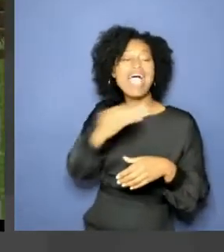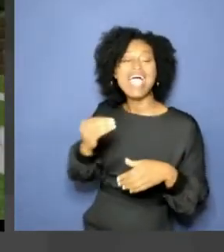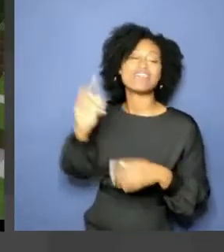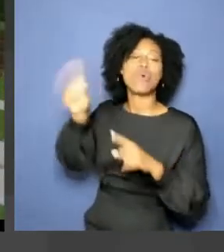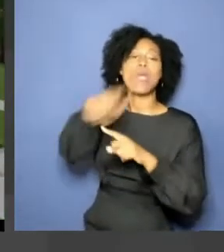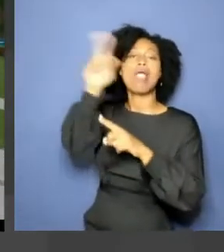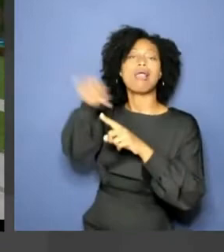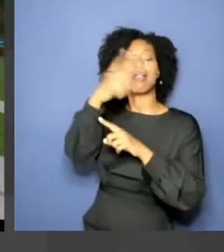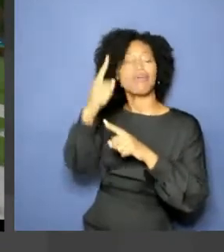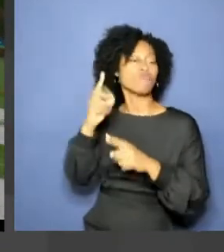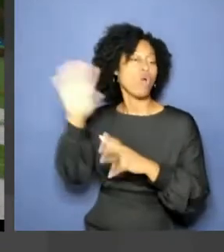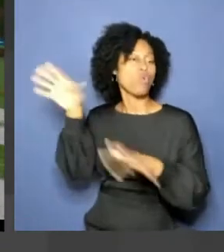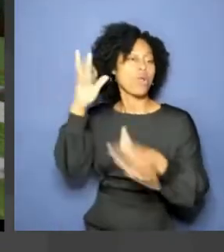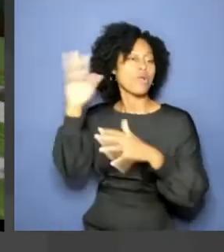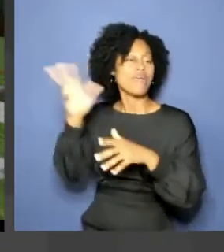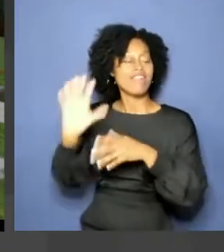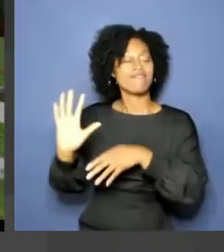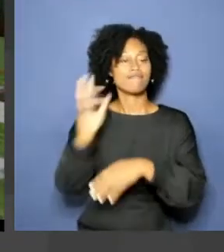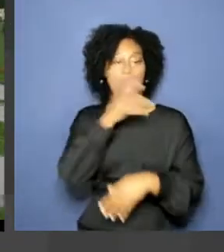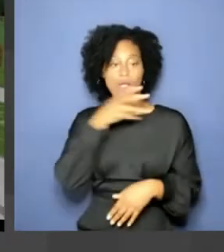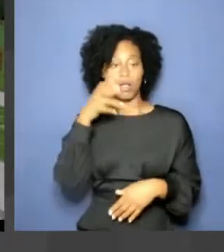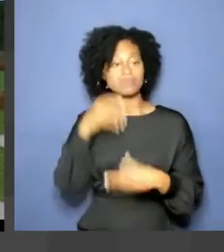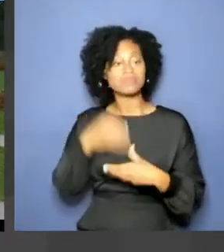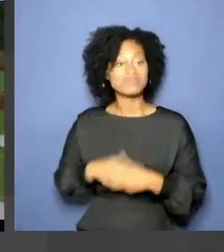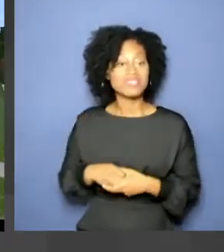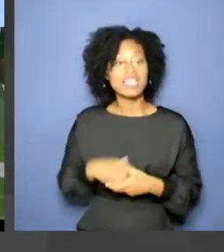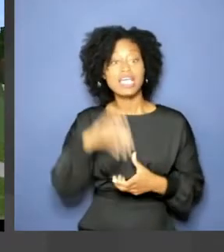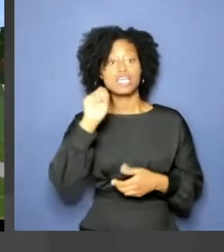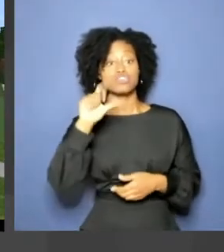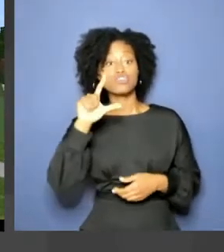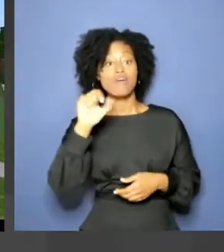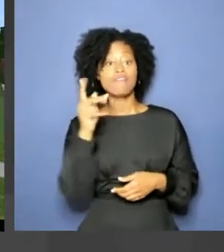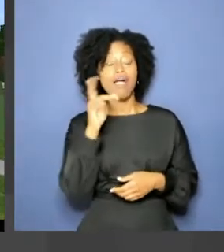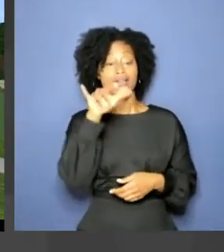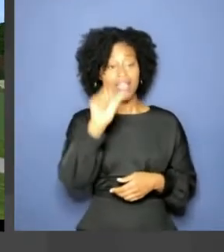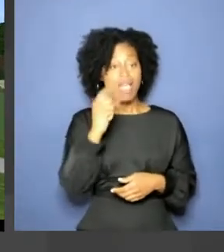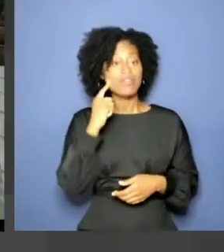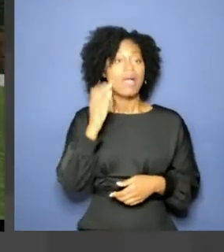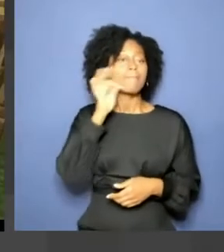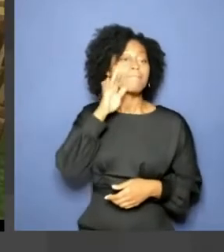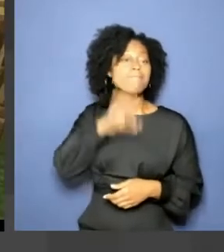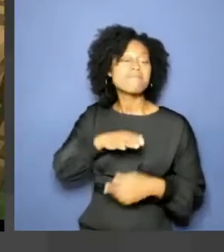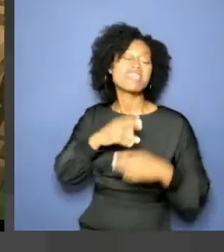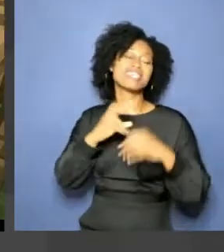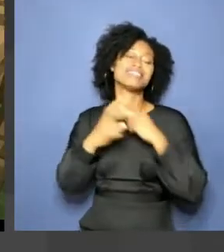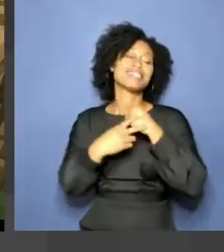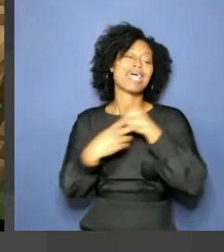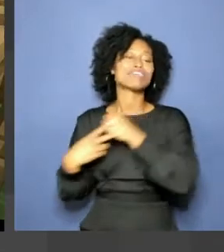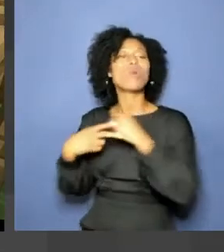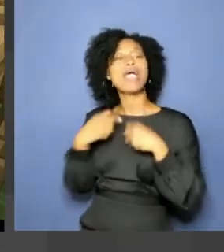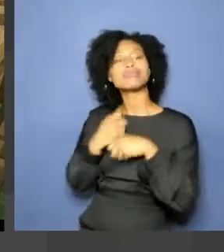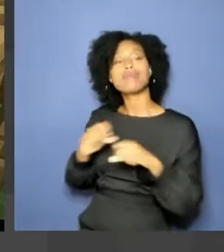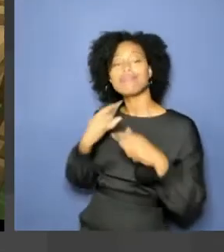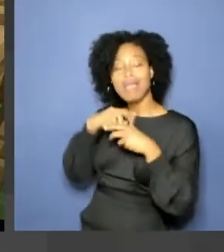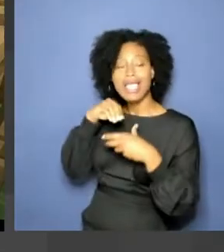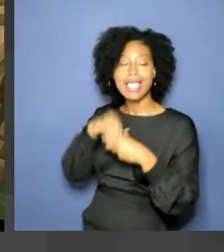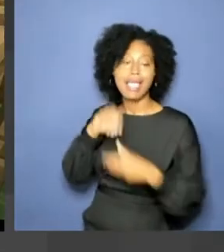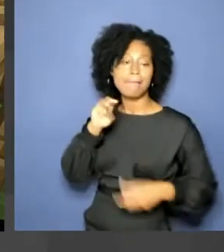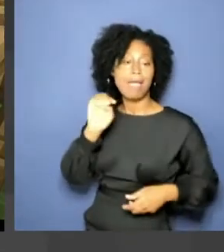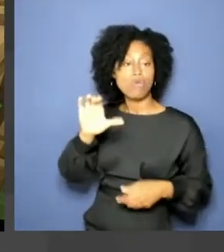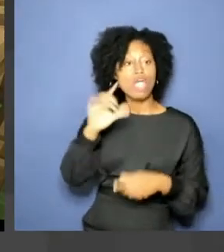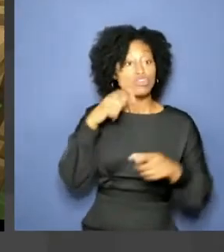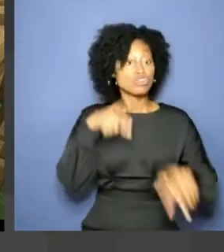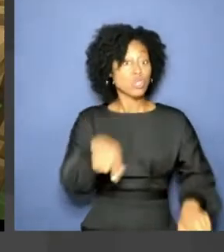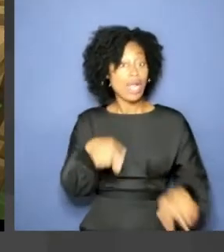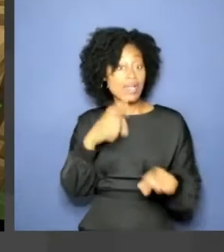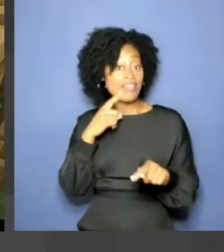And in Slovakia, young people imagined a bee sanctuary in Minecraft. During this build, I learned that bees do this